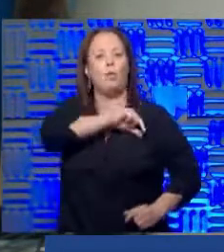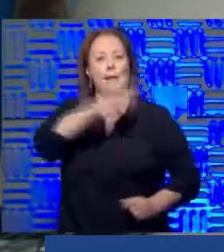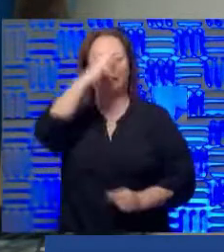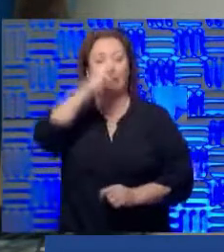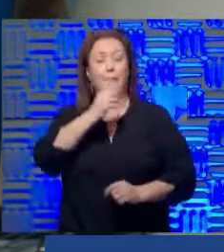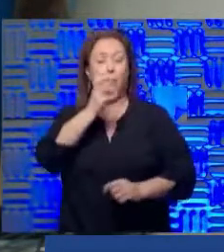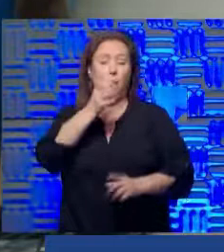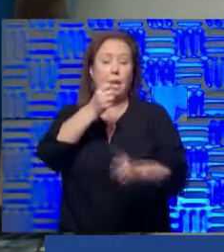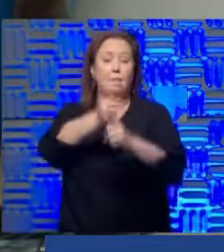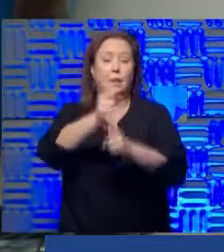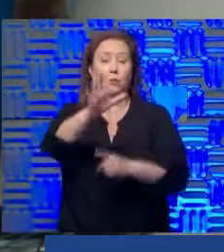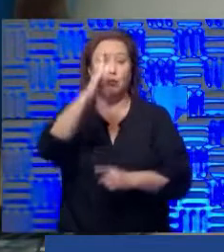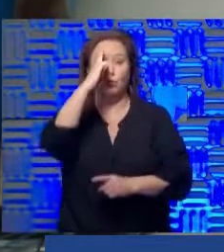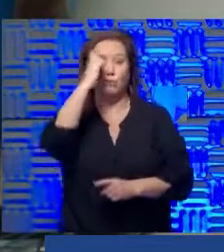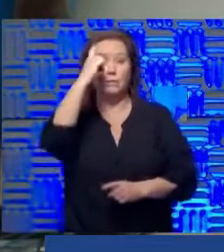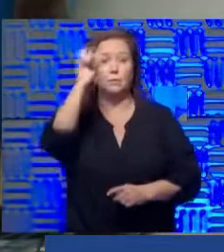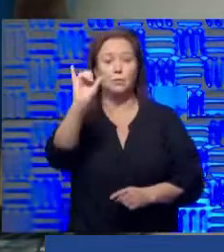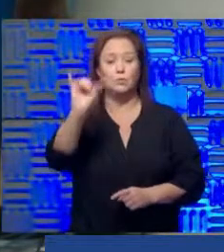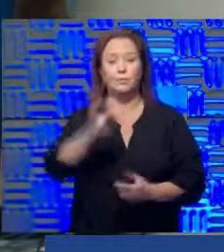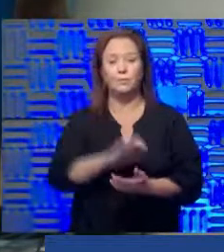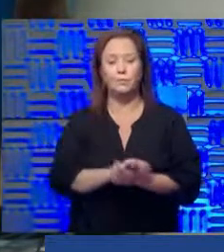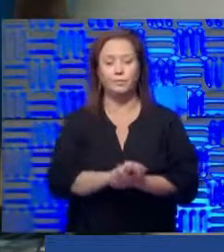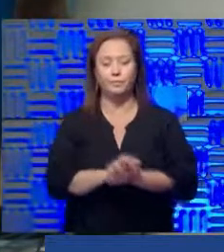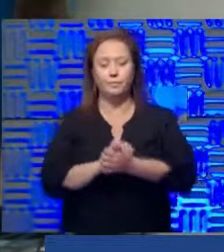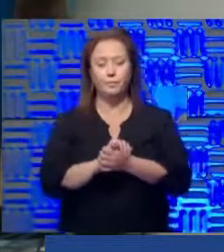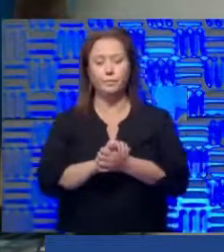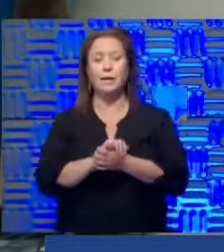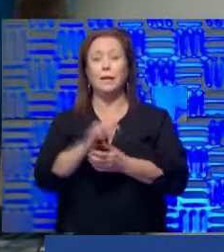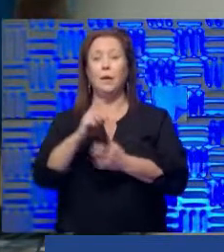dreams. So the reason why we call